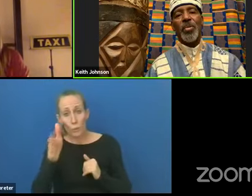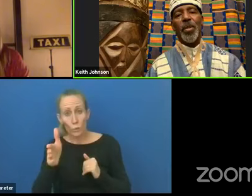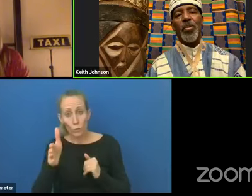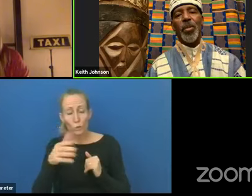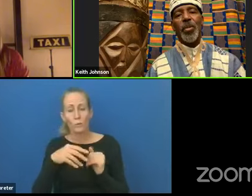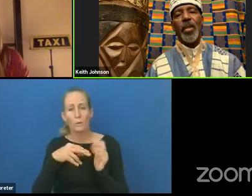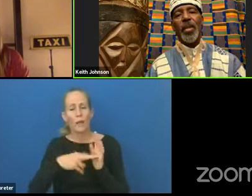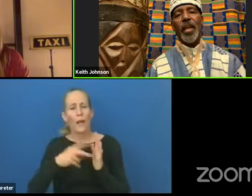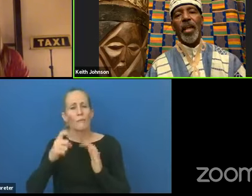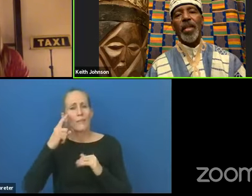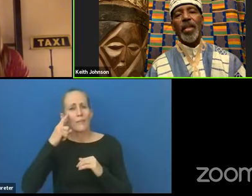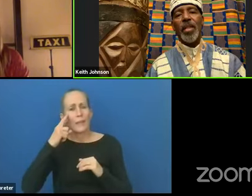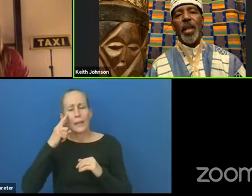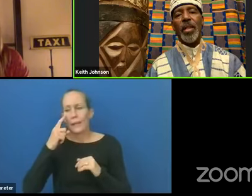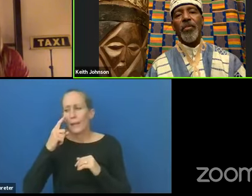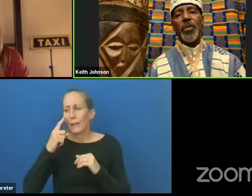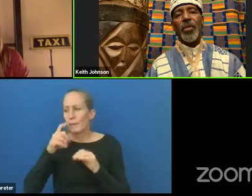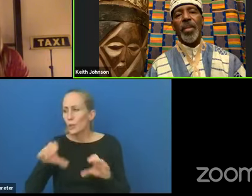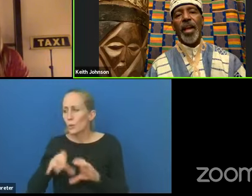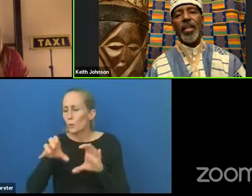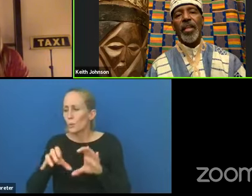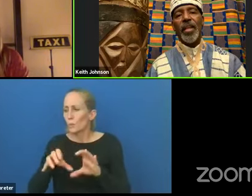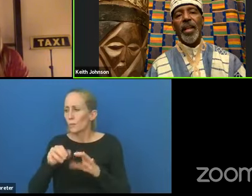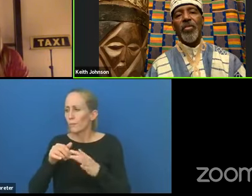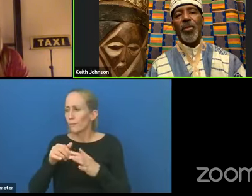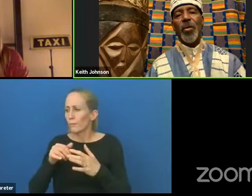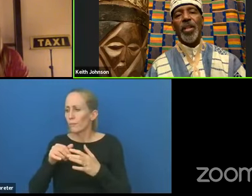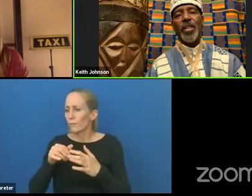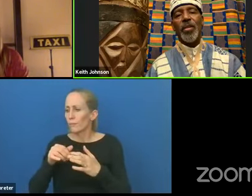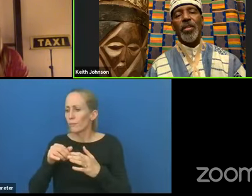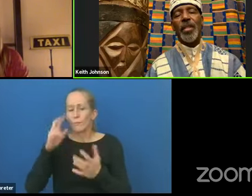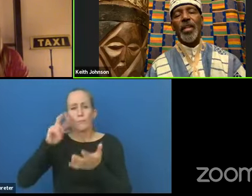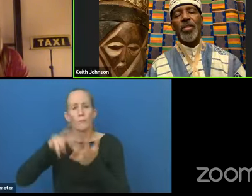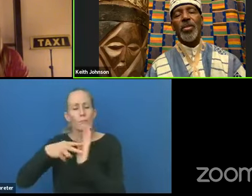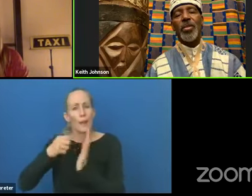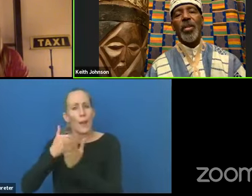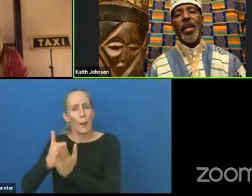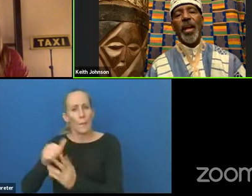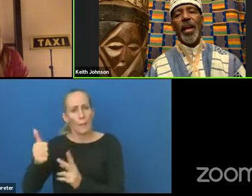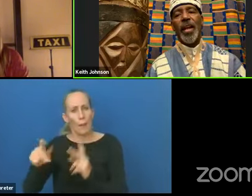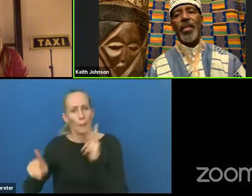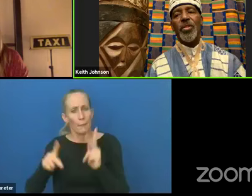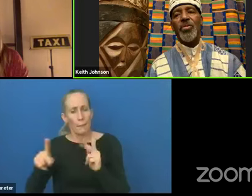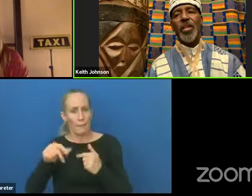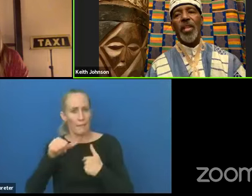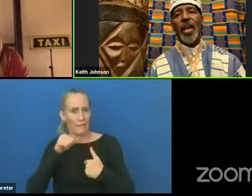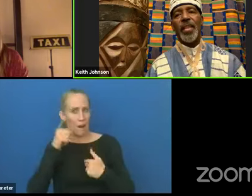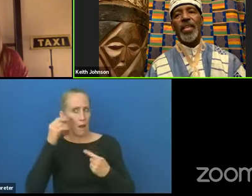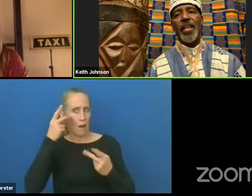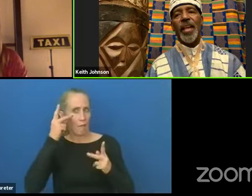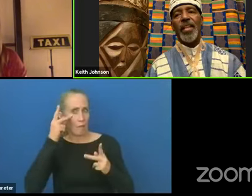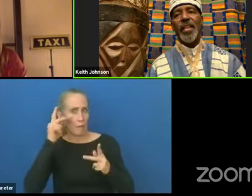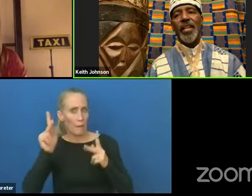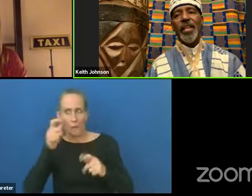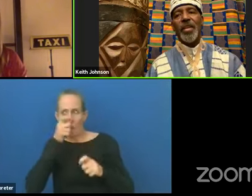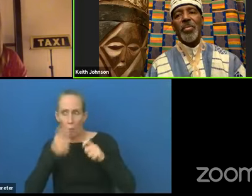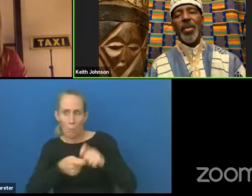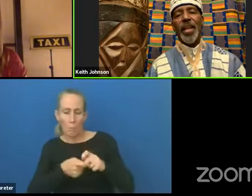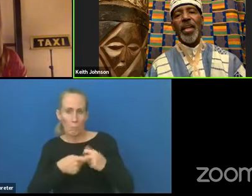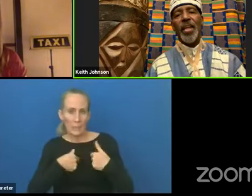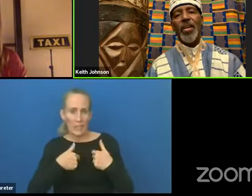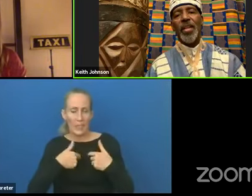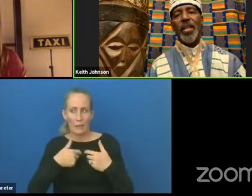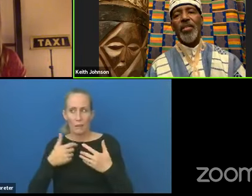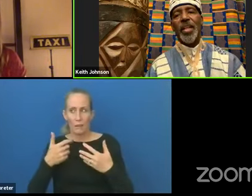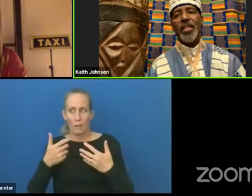helps other people and not feel that everyone is out to get you. I had to realize that